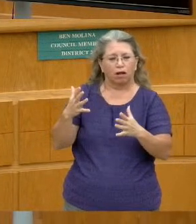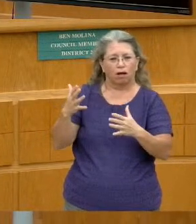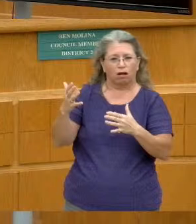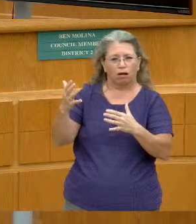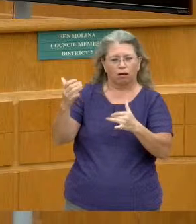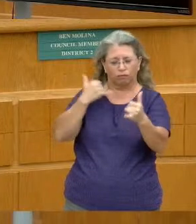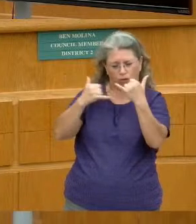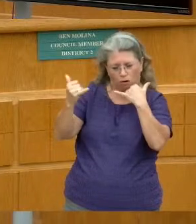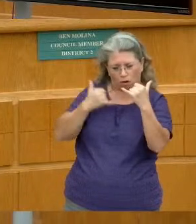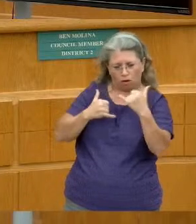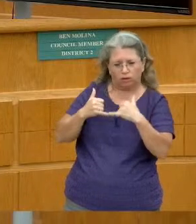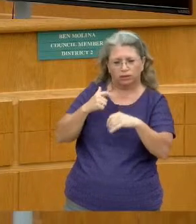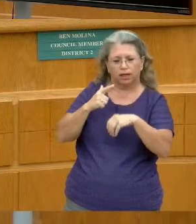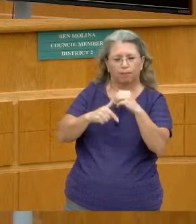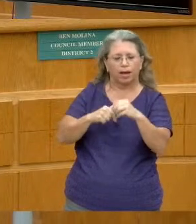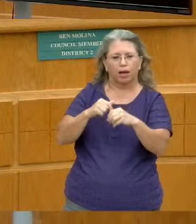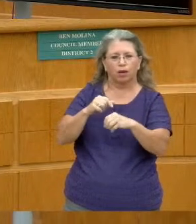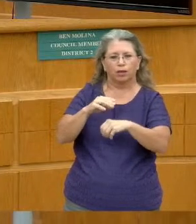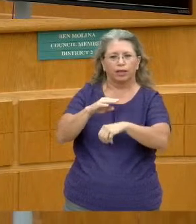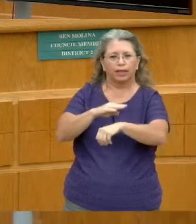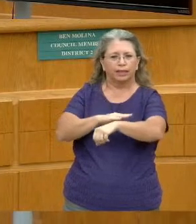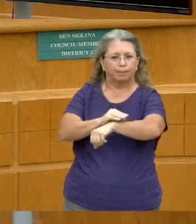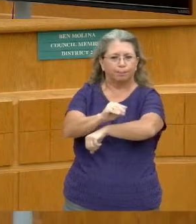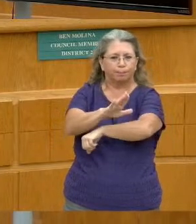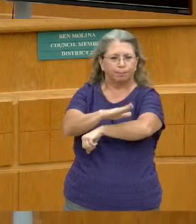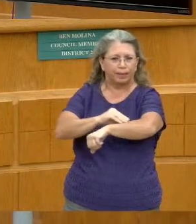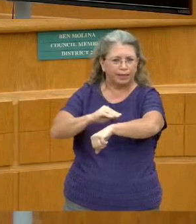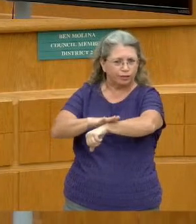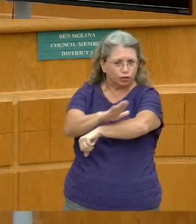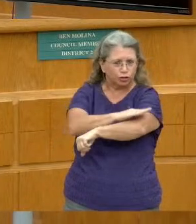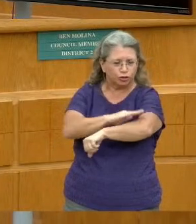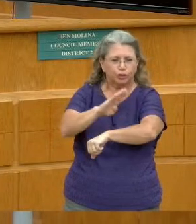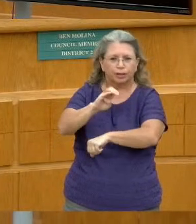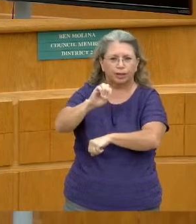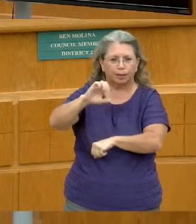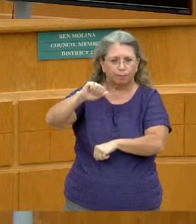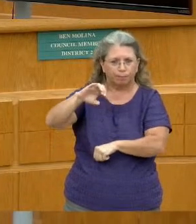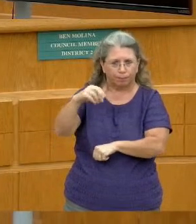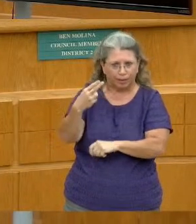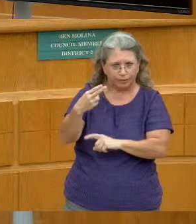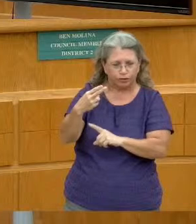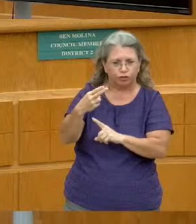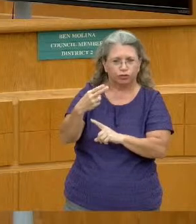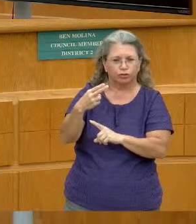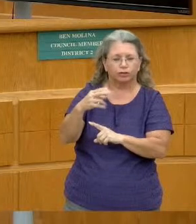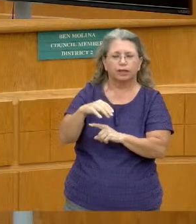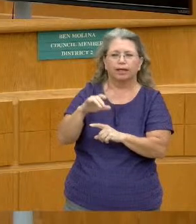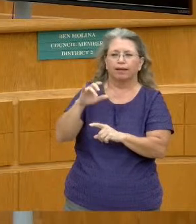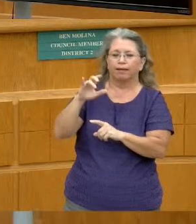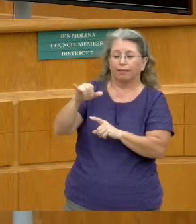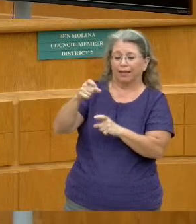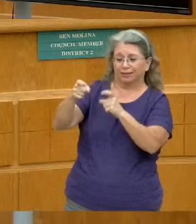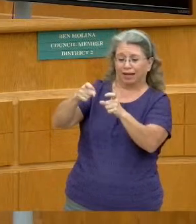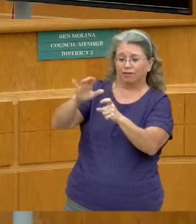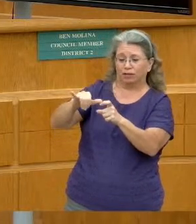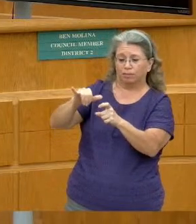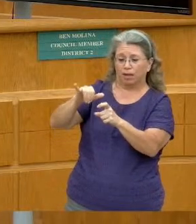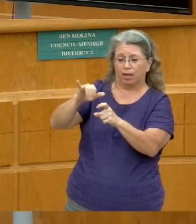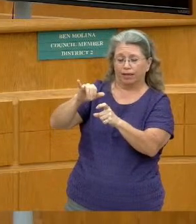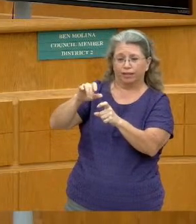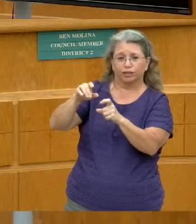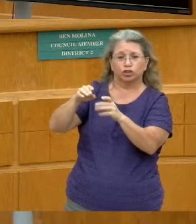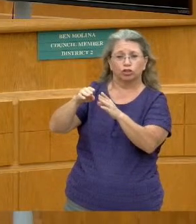and I still want to remind the audience listening that our beaches are governed by the General Land Office. And while we have an